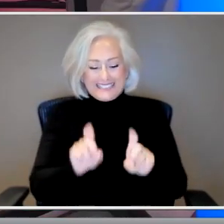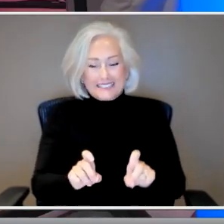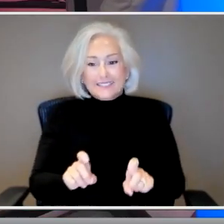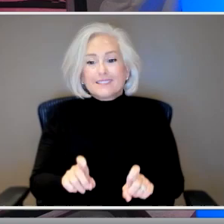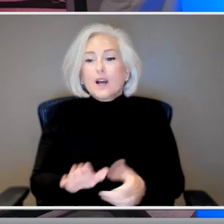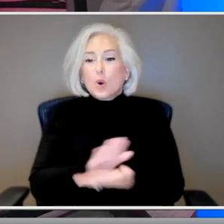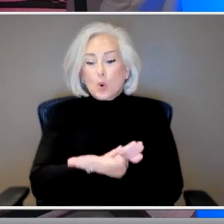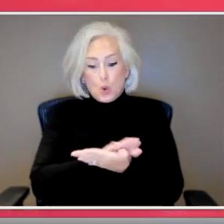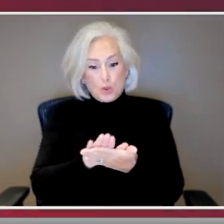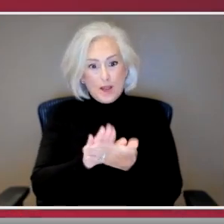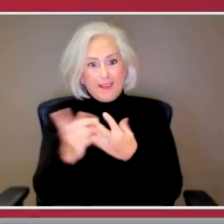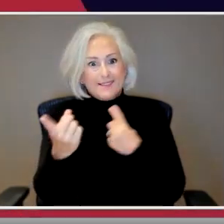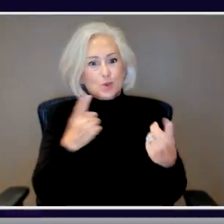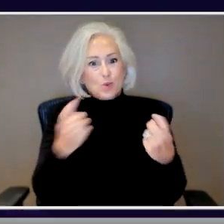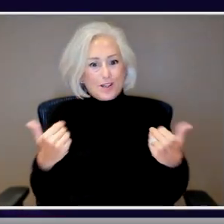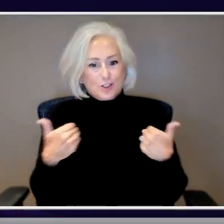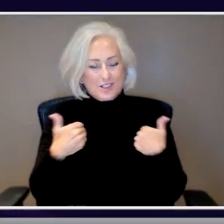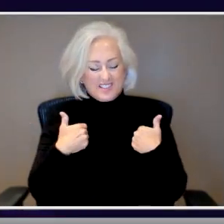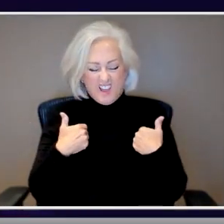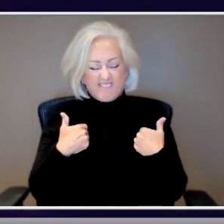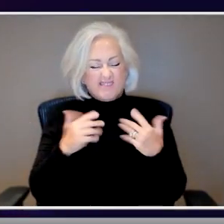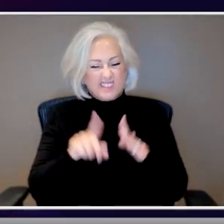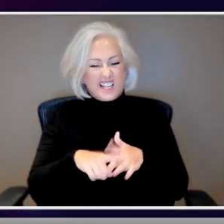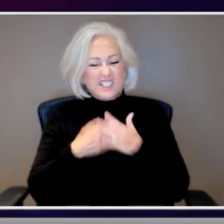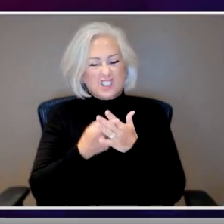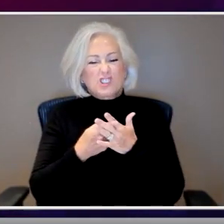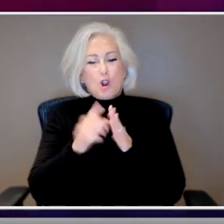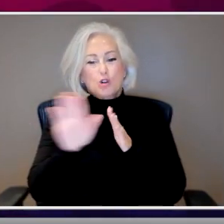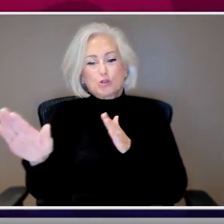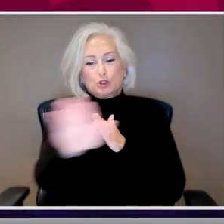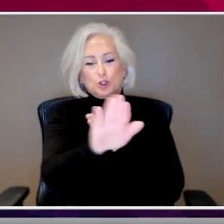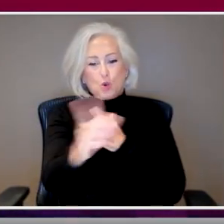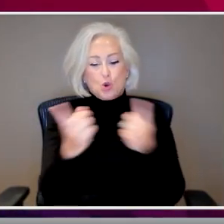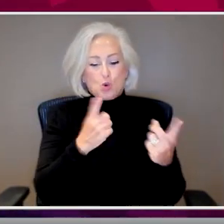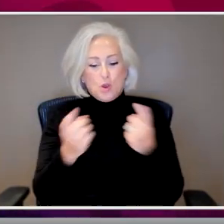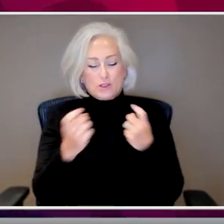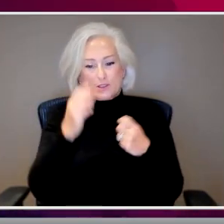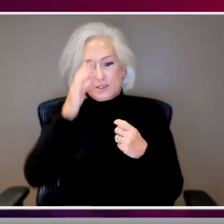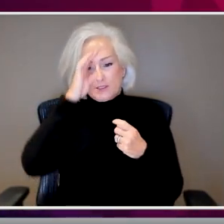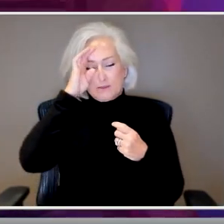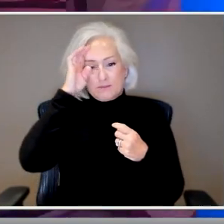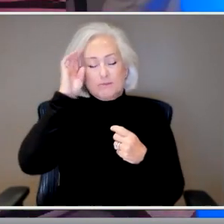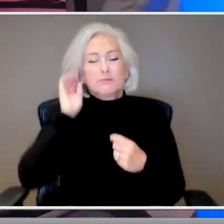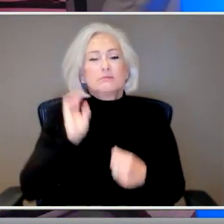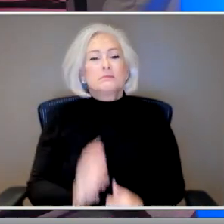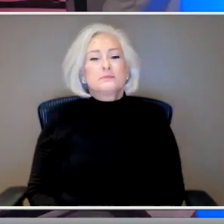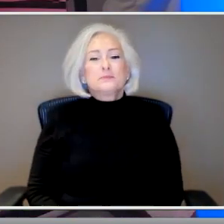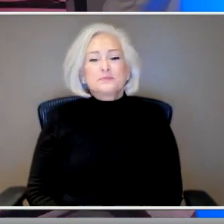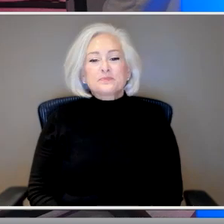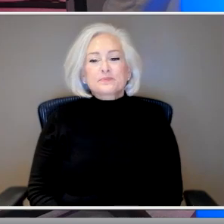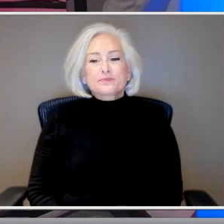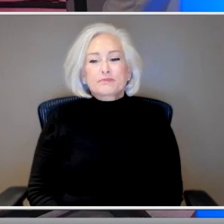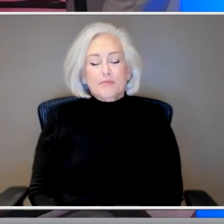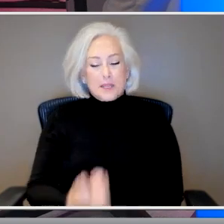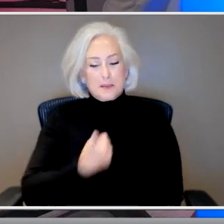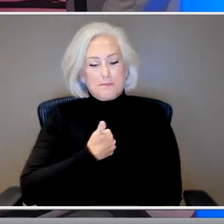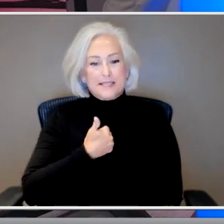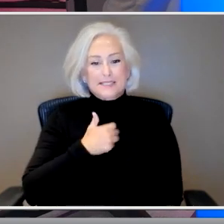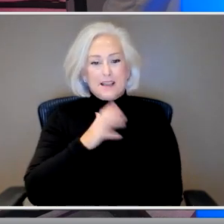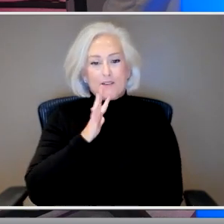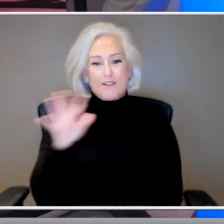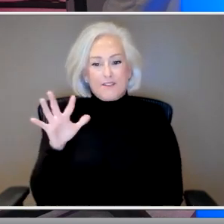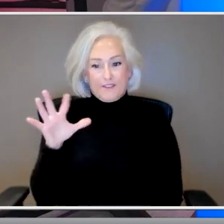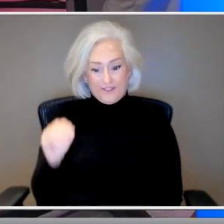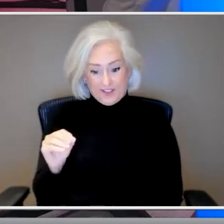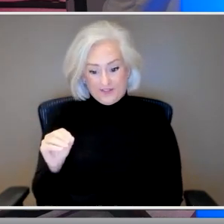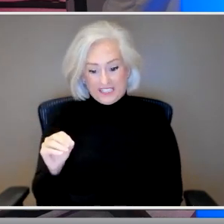in from our viewers, so let's get right to those. Gretchen has a question for Dr. Ajlan. Gretchen writes, I'm a 50-year-old non-smoking woman,